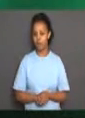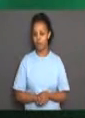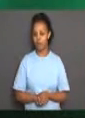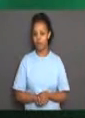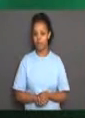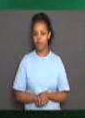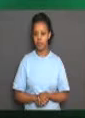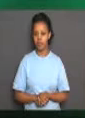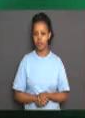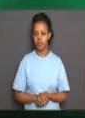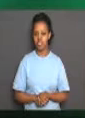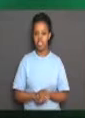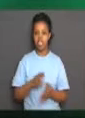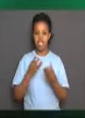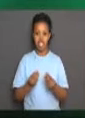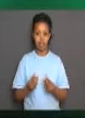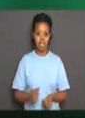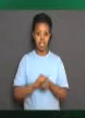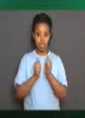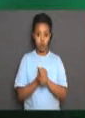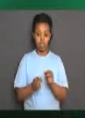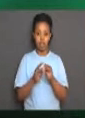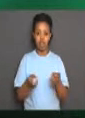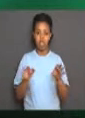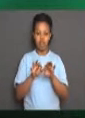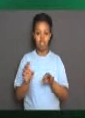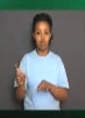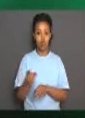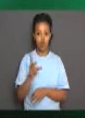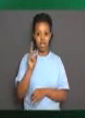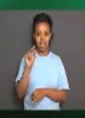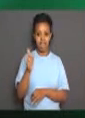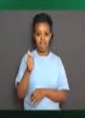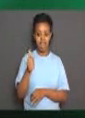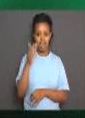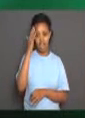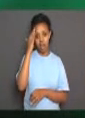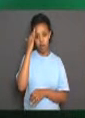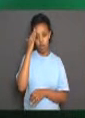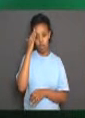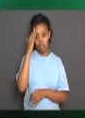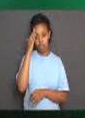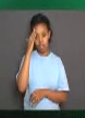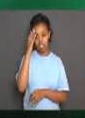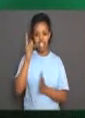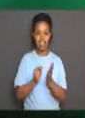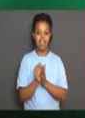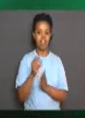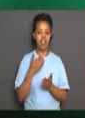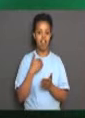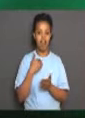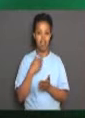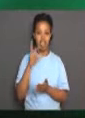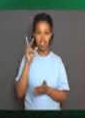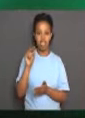To determine the evolutionary importance of DNA, a technique called